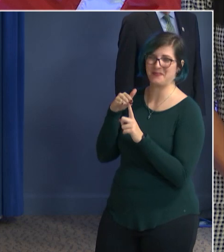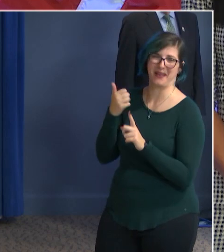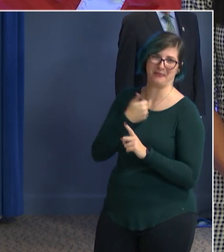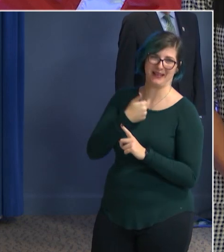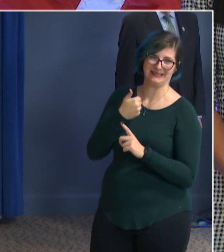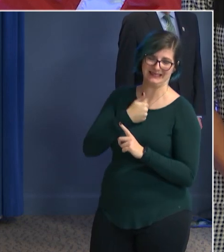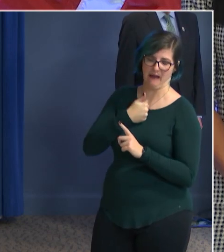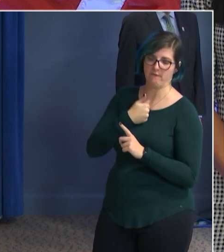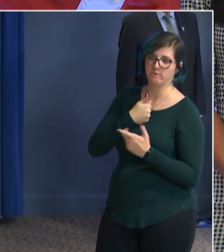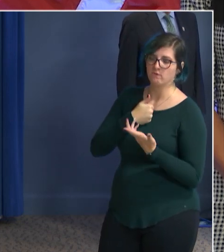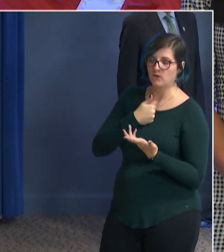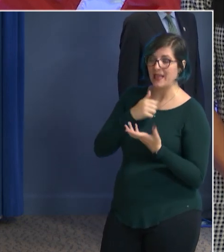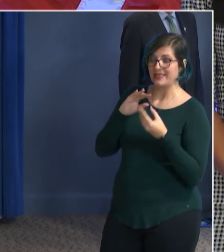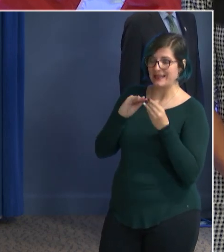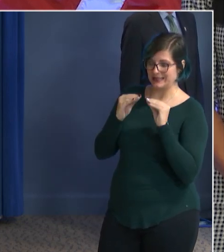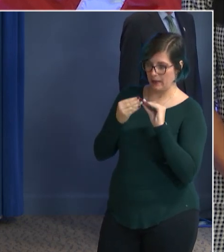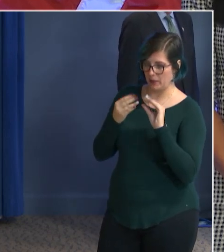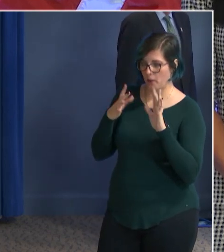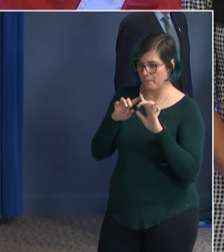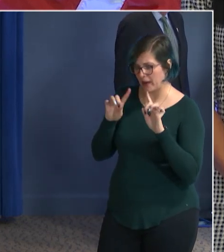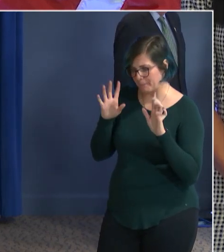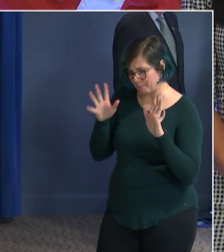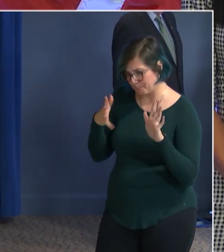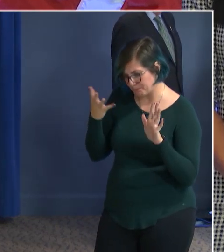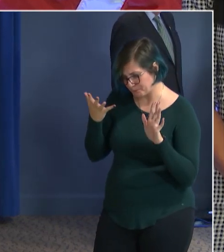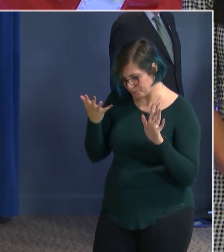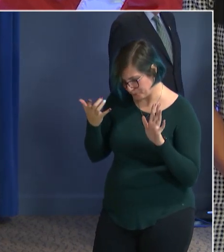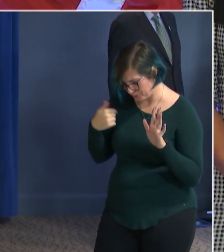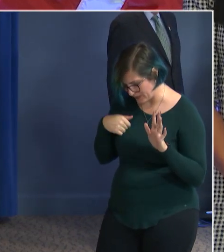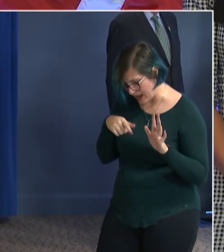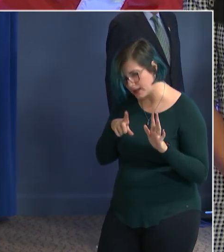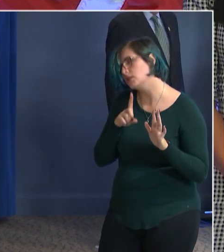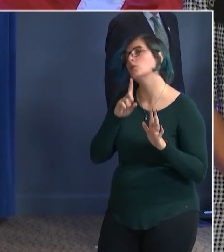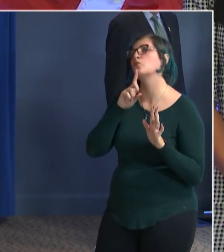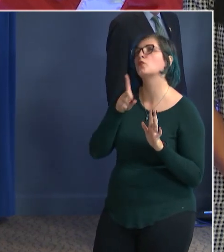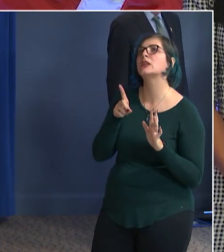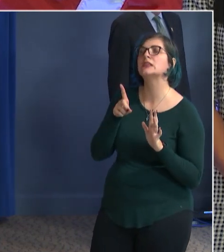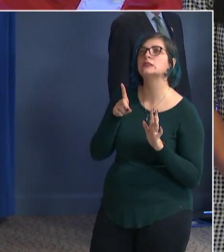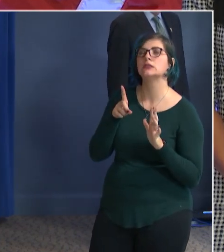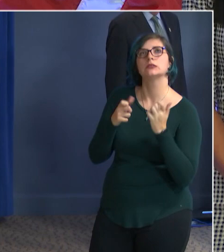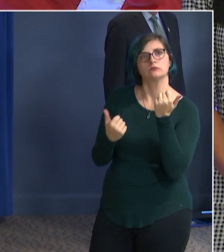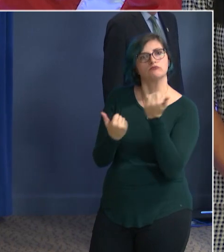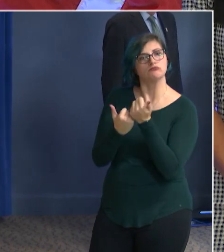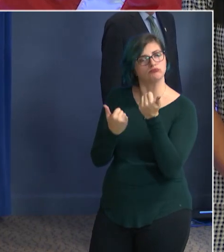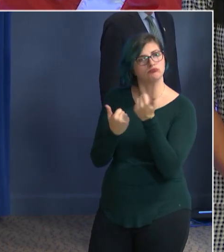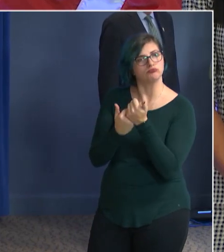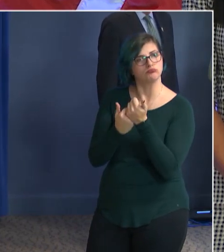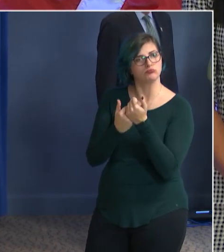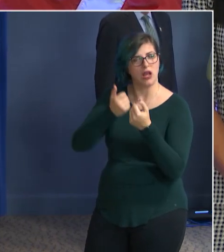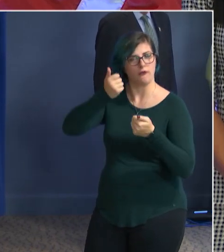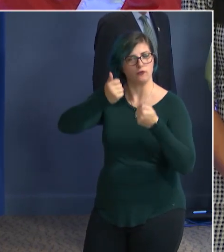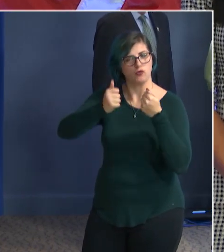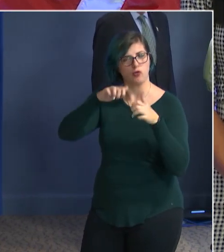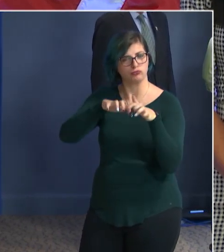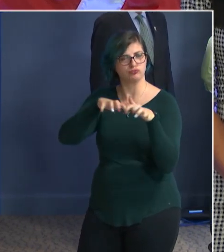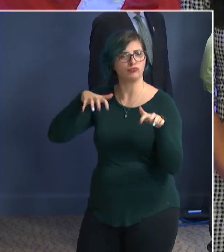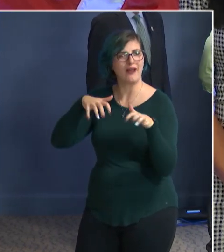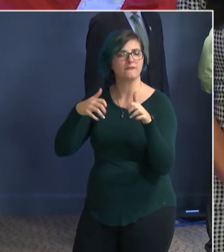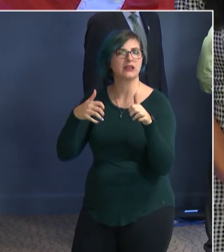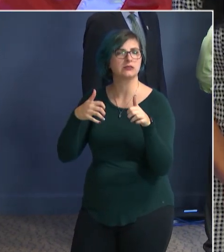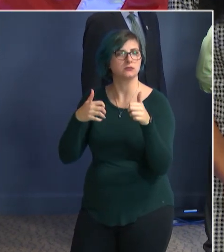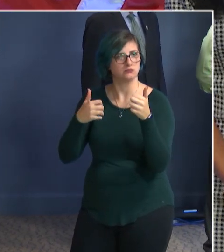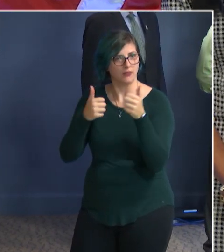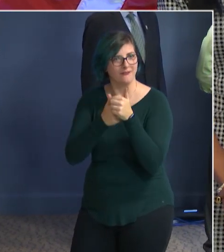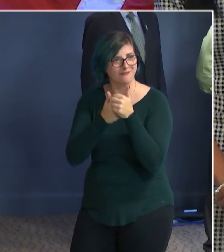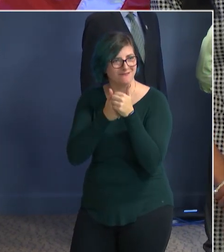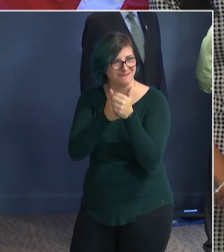of the number we reach, but I am a huge fan of auto enforcement because